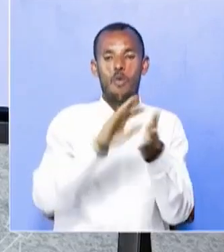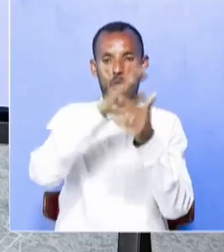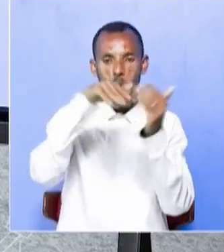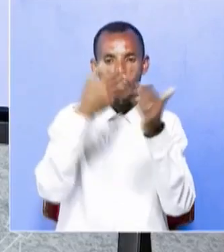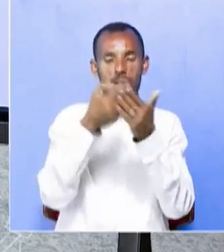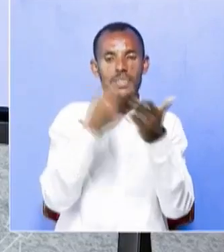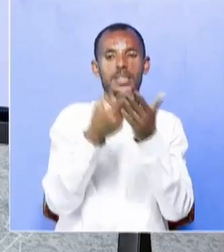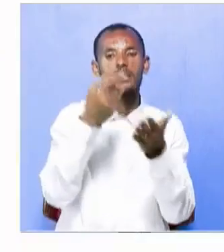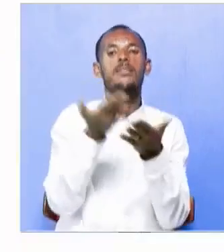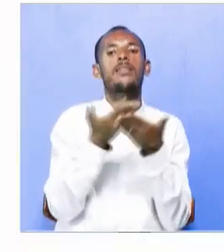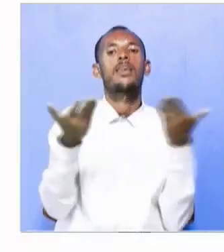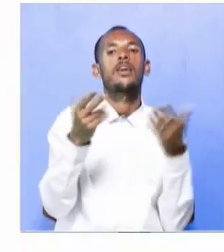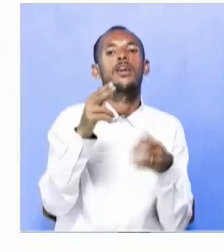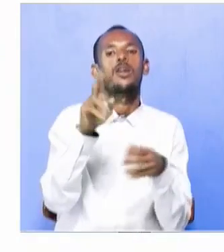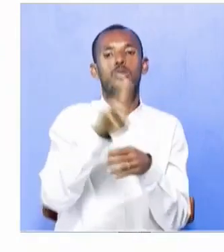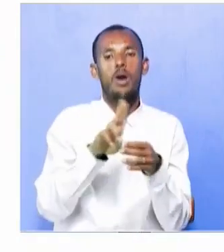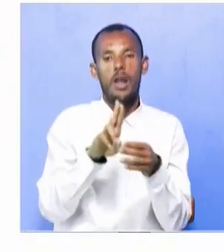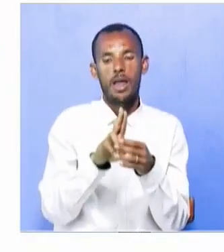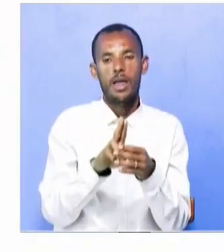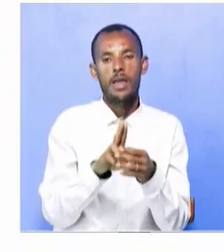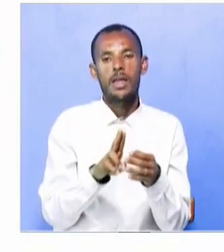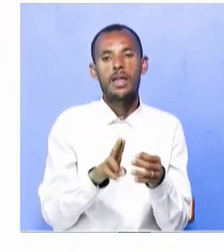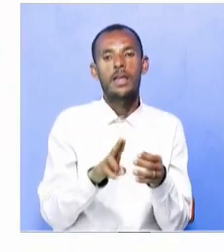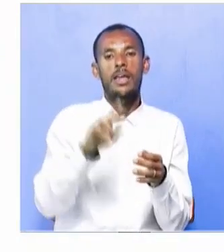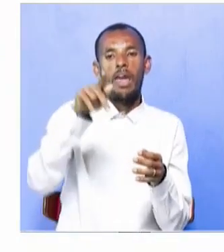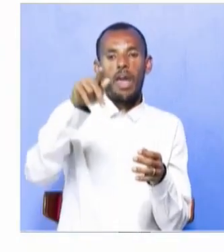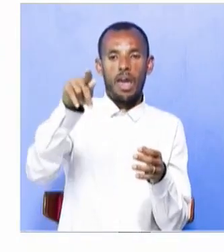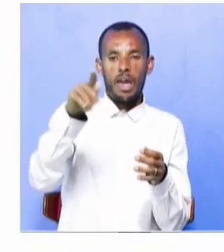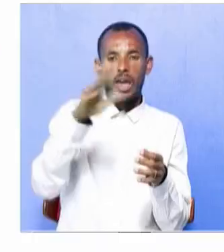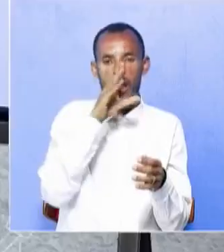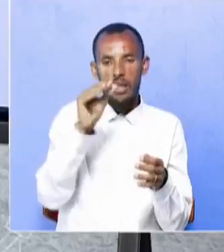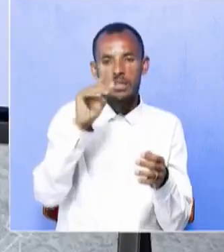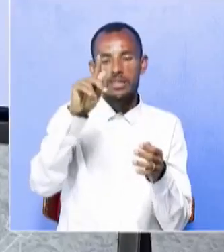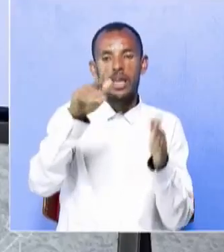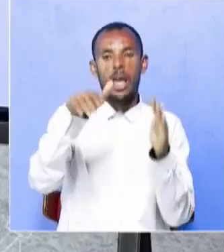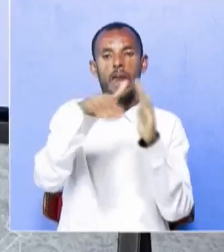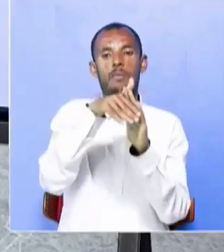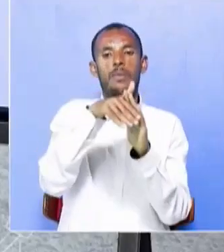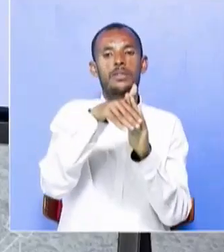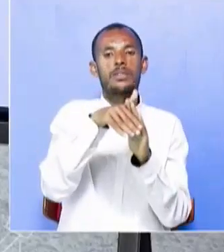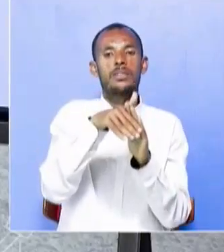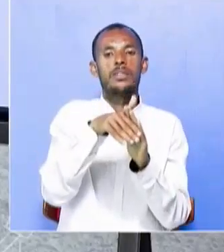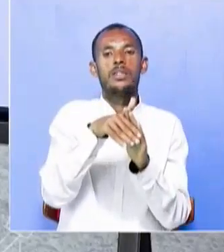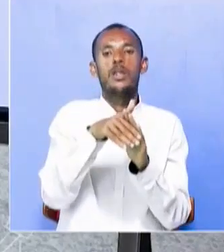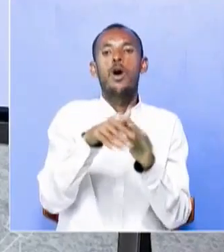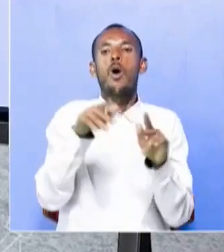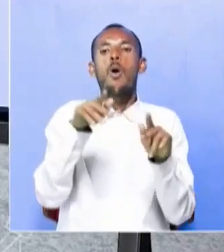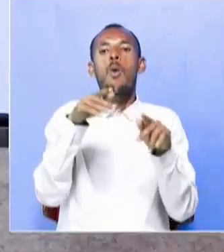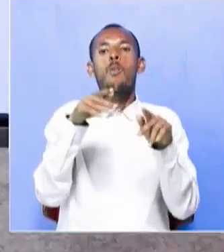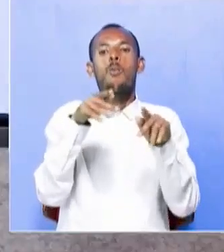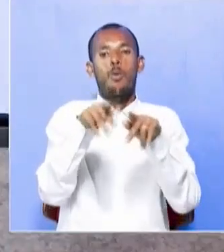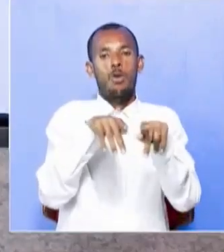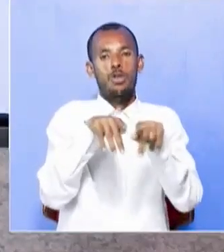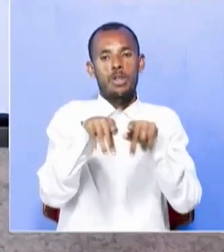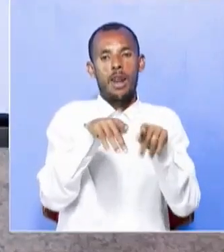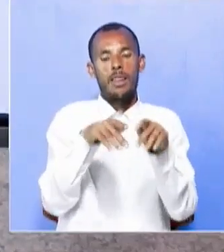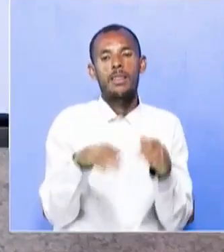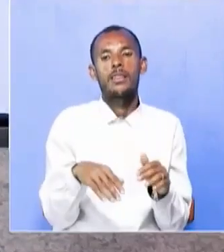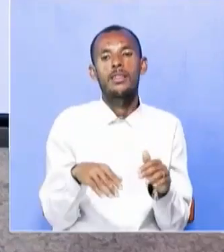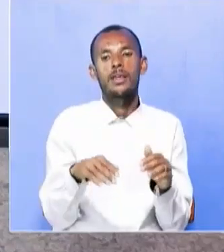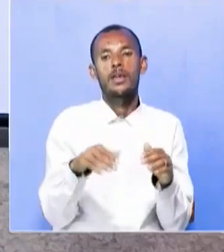these things is usually denoted by K, and this K represents proportionality constant,